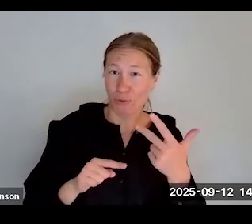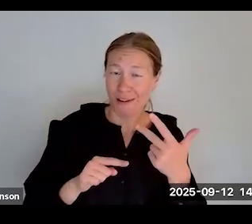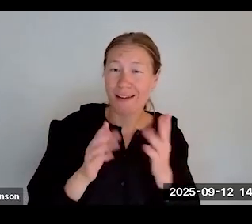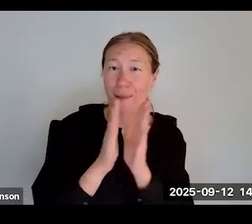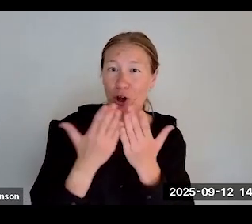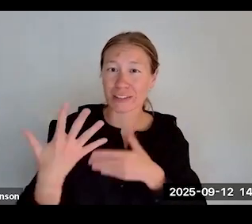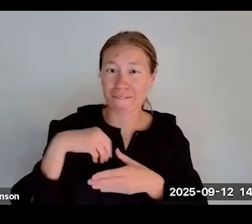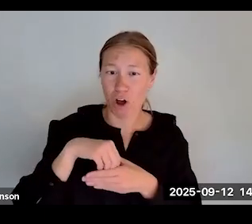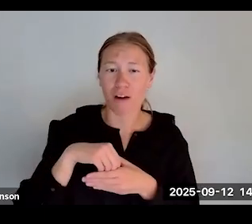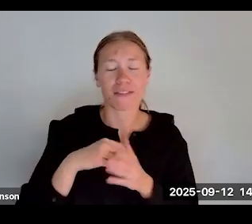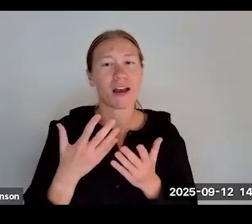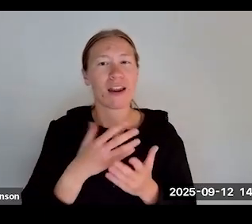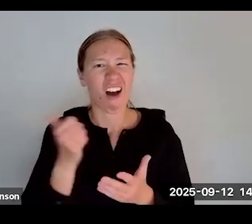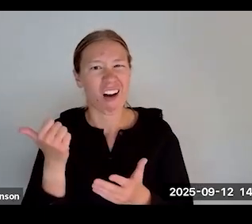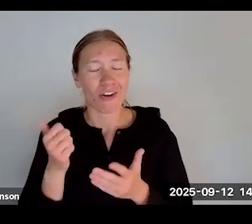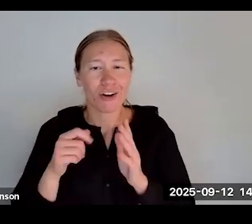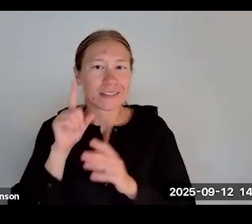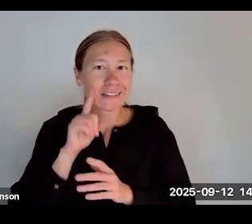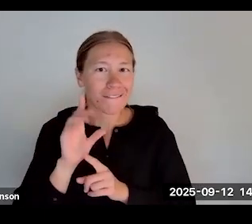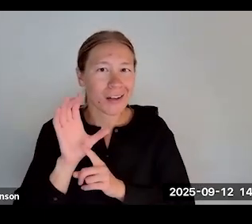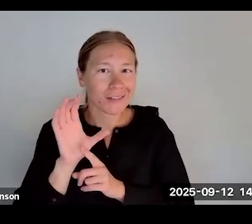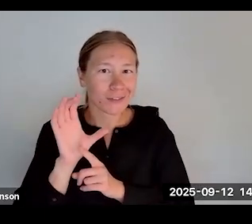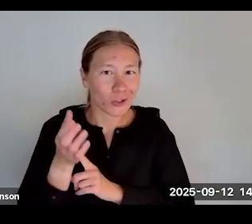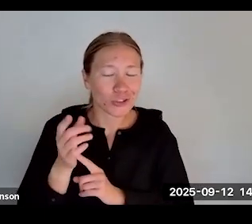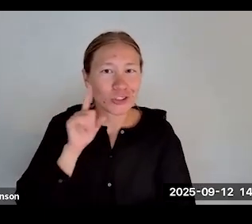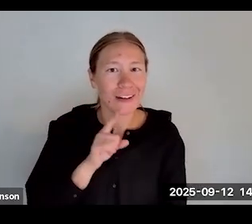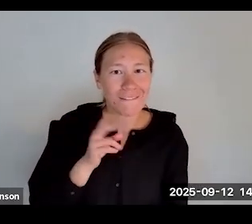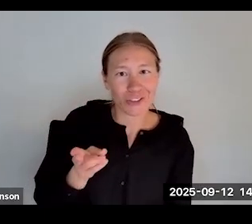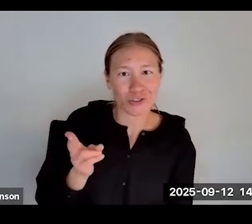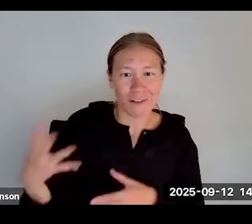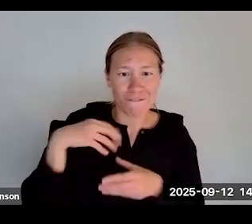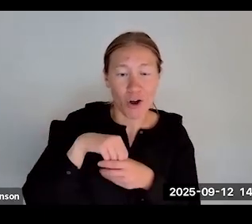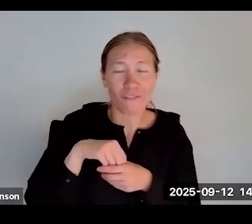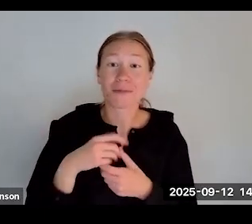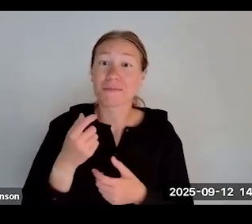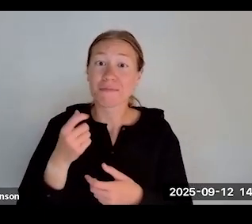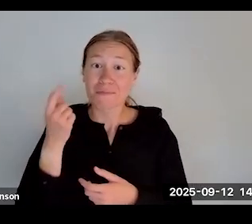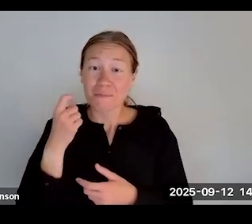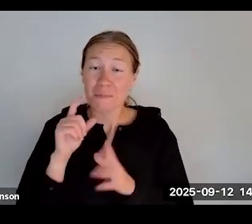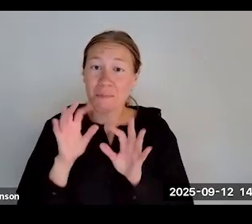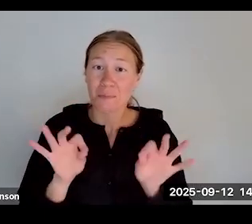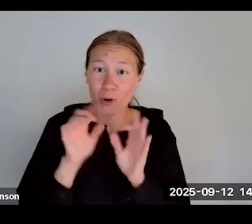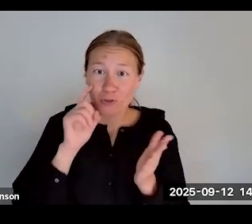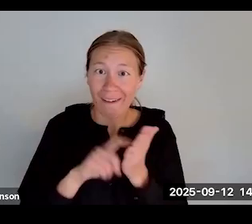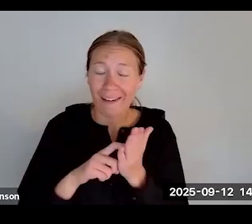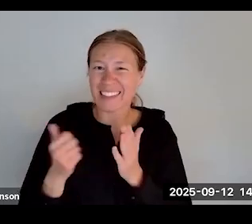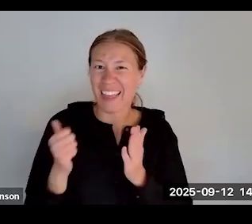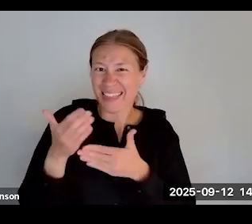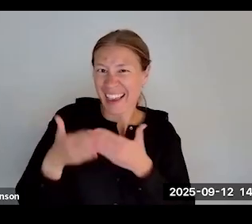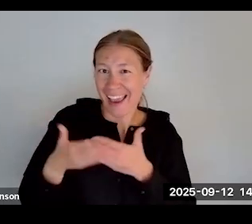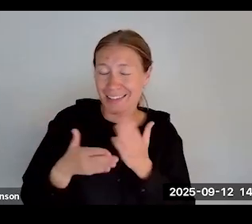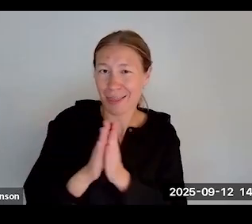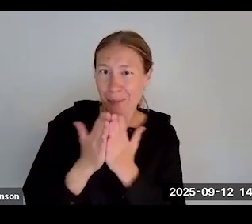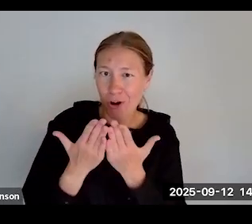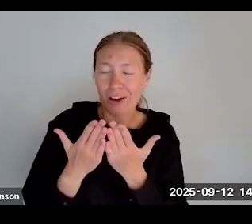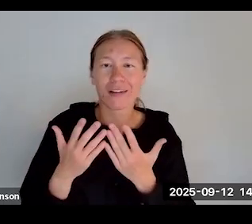history tidbits. What's neat is that in the back of this book, the author included some historical notes about the history and